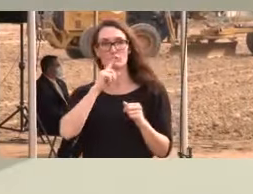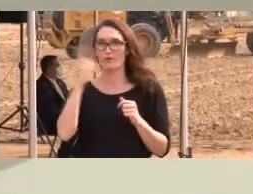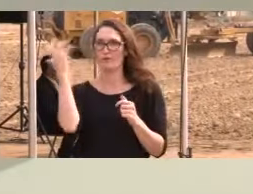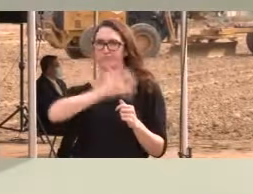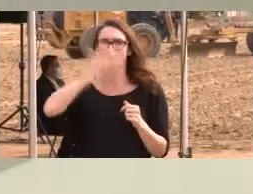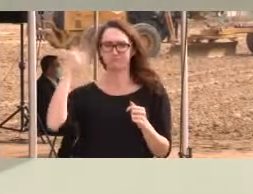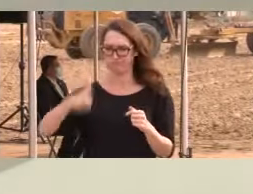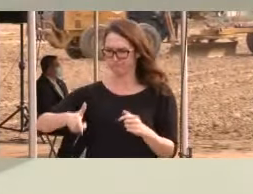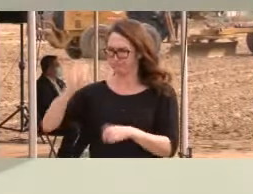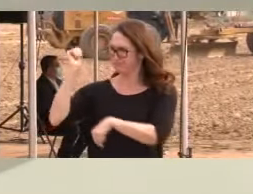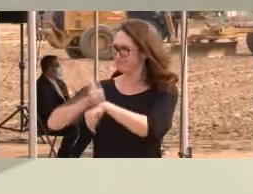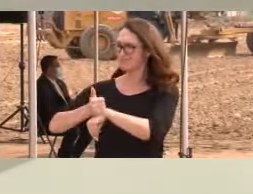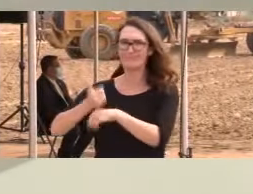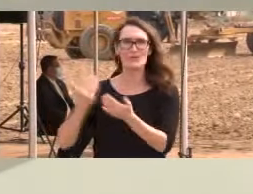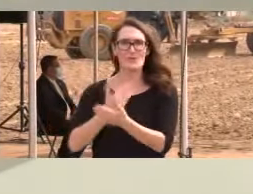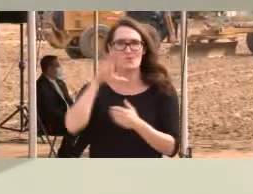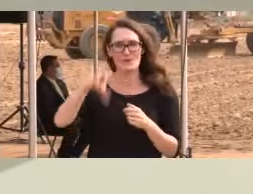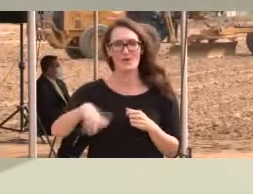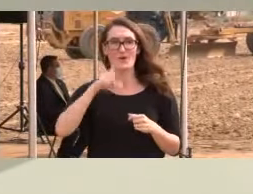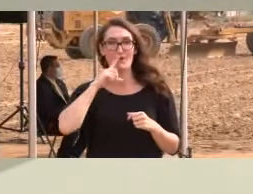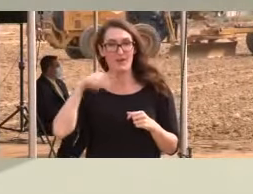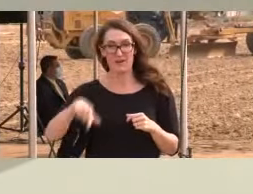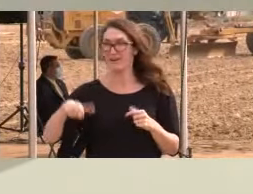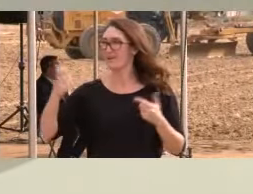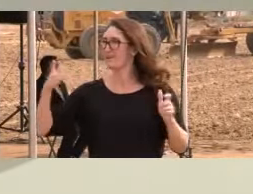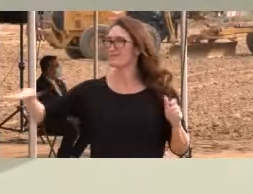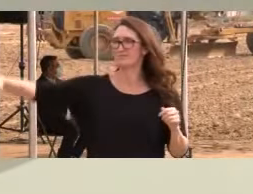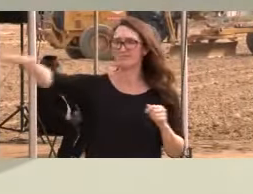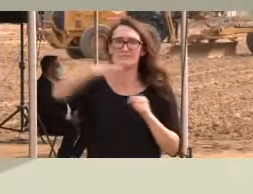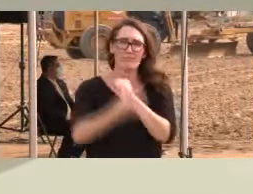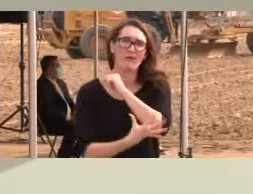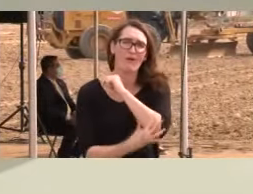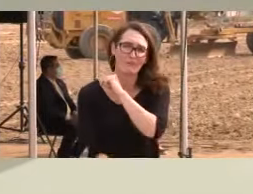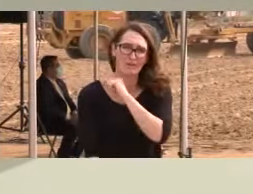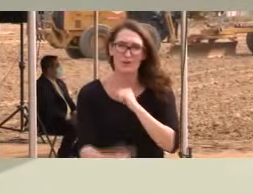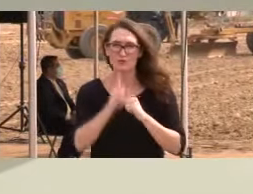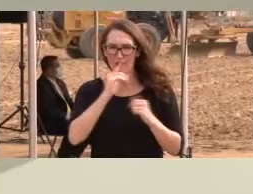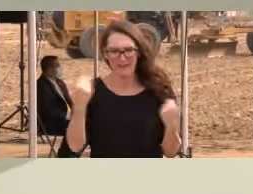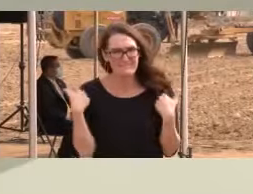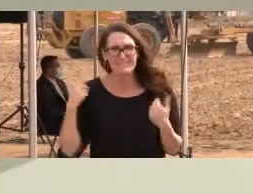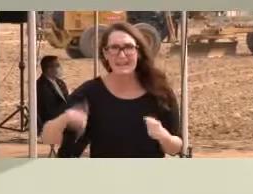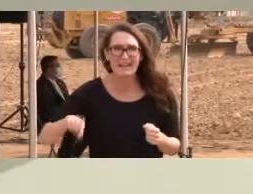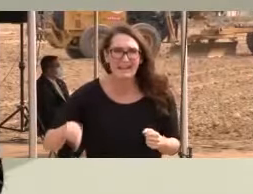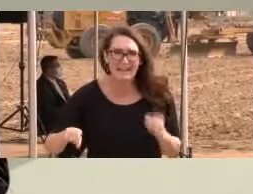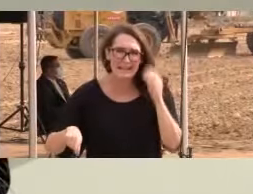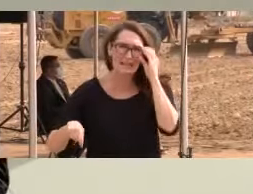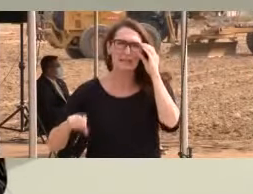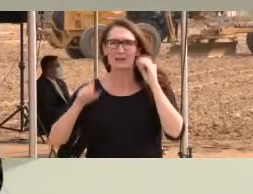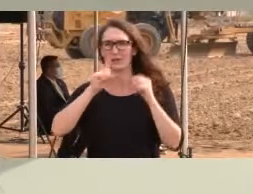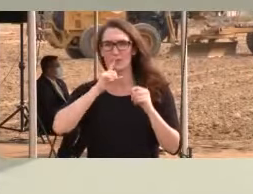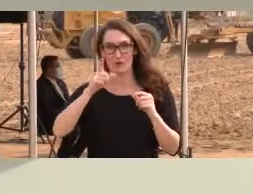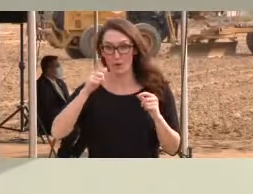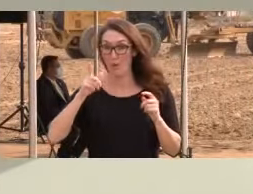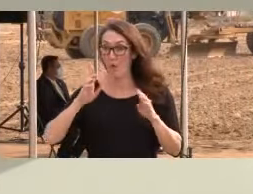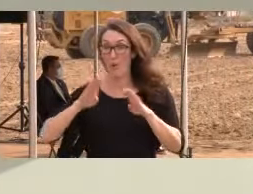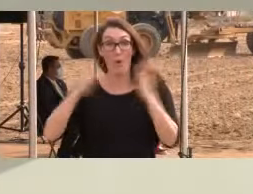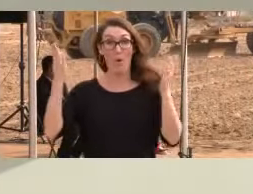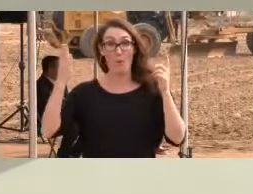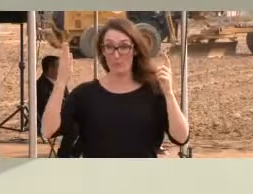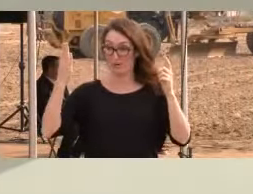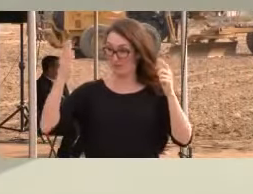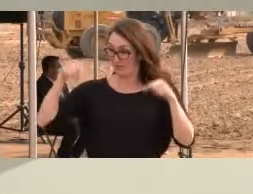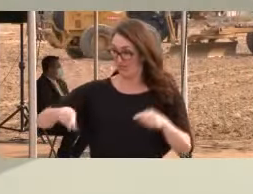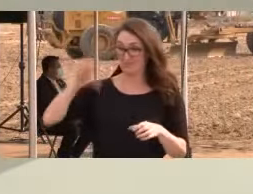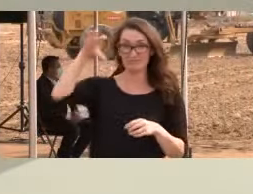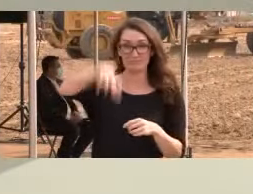campus. West Fresno is a high poverty area, tremendous need here. Opening this campus and bringing